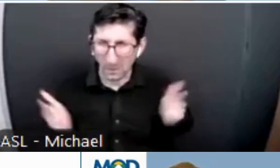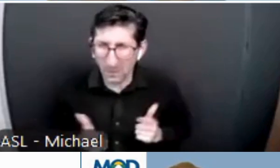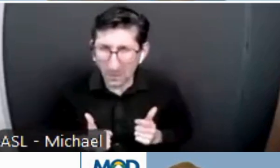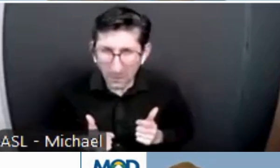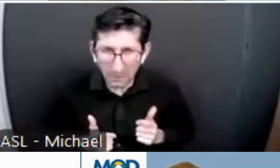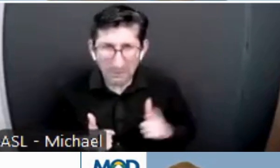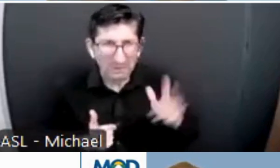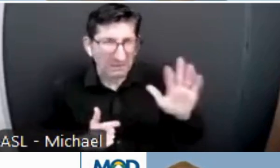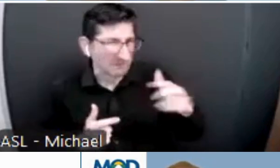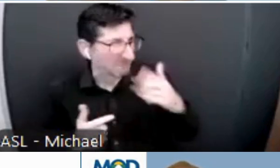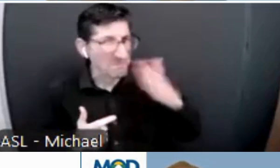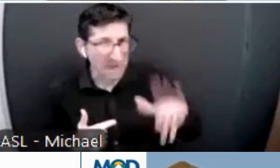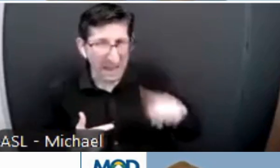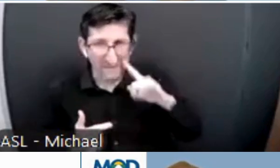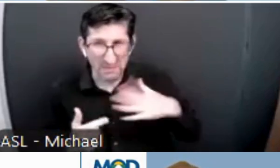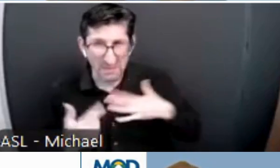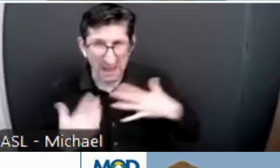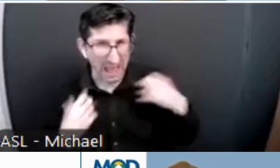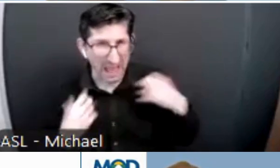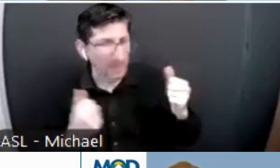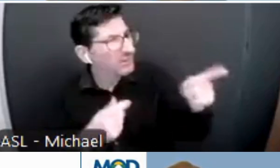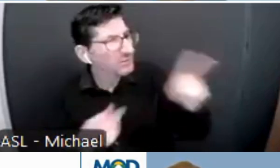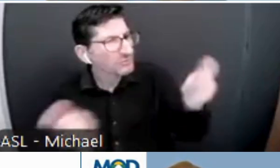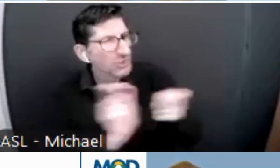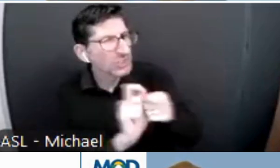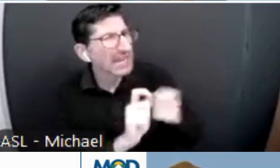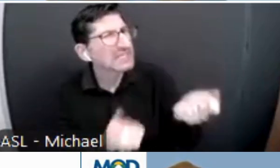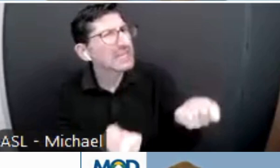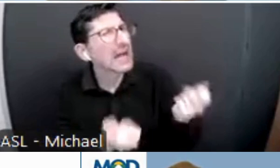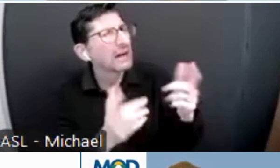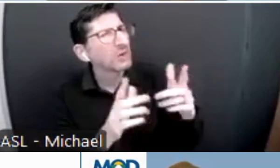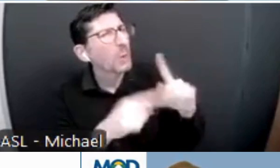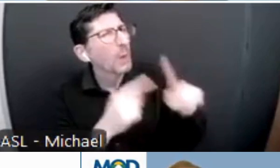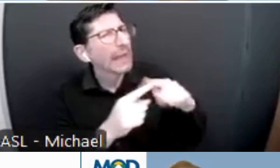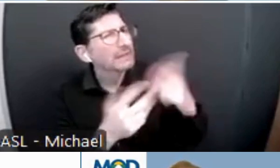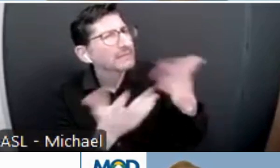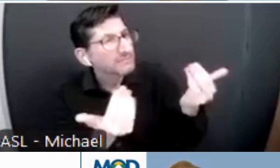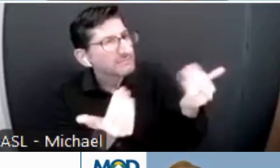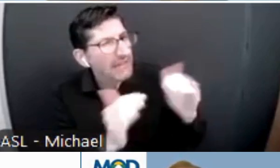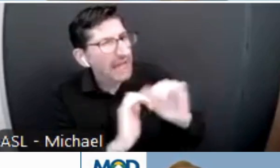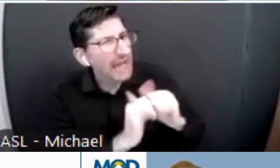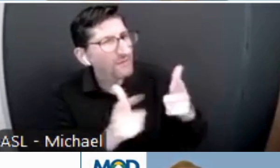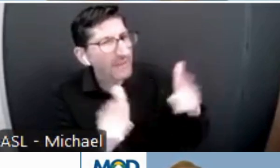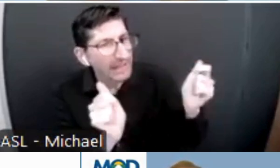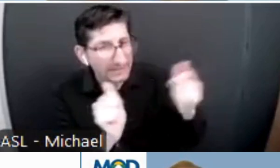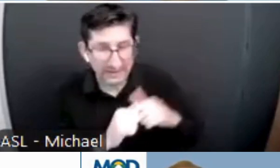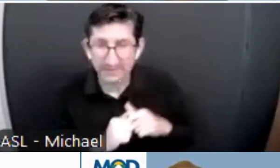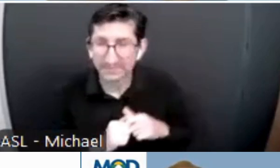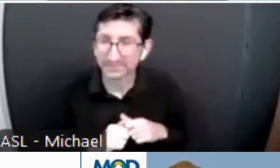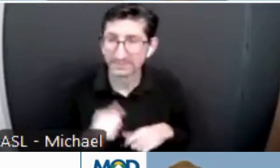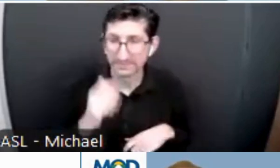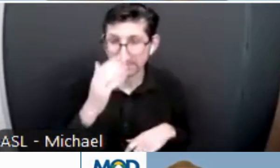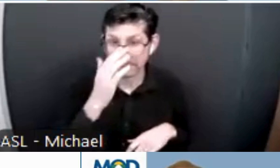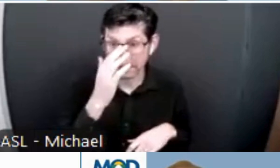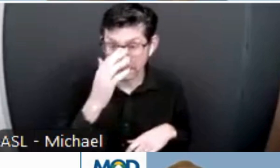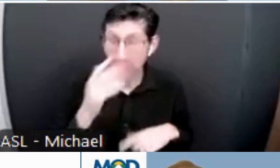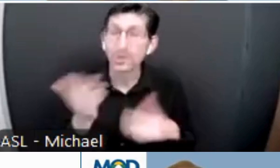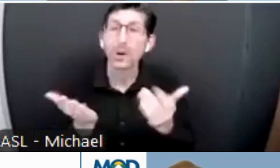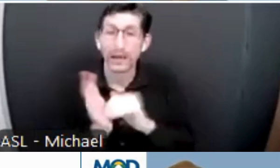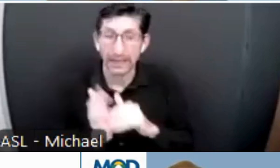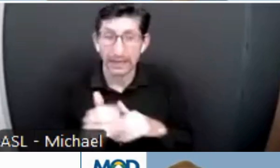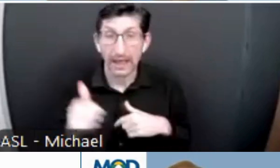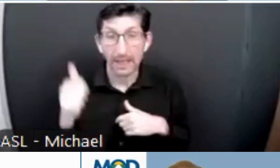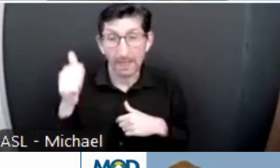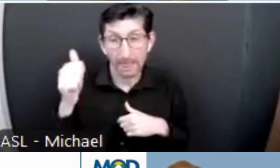Jane. So following the order in the handout, and again, you can use the thumbs up for yes, and any